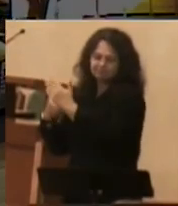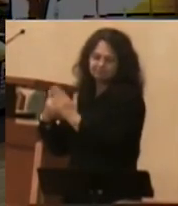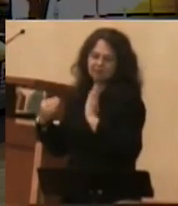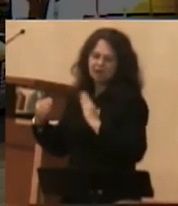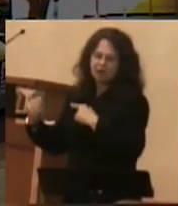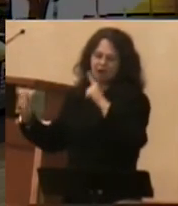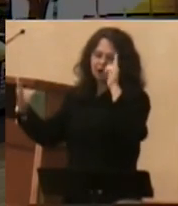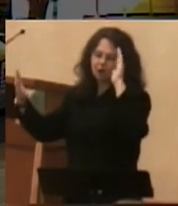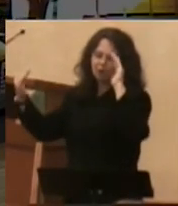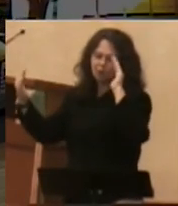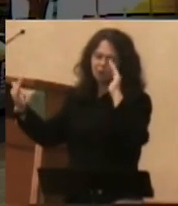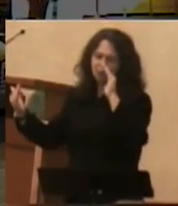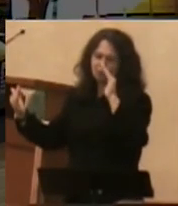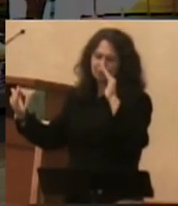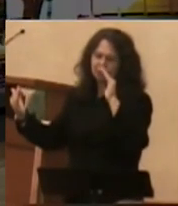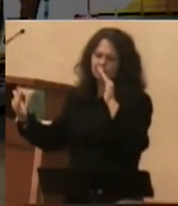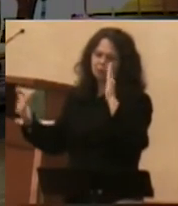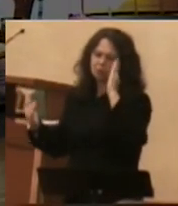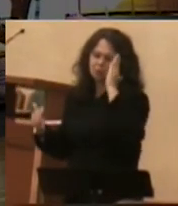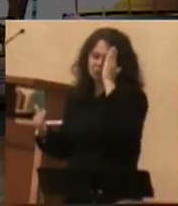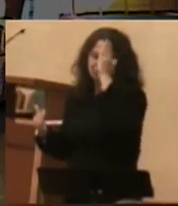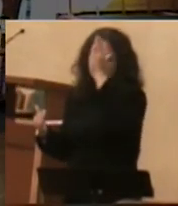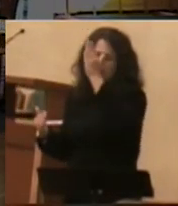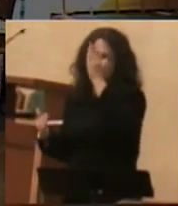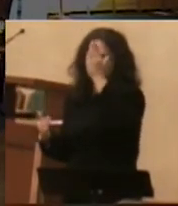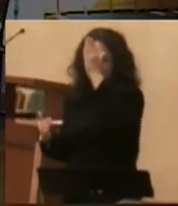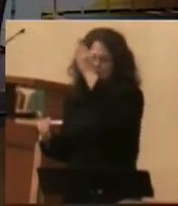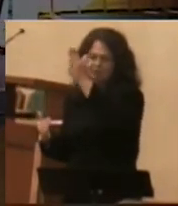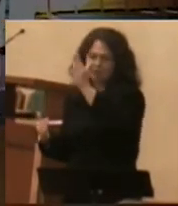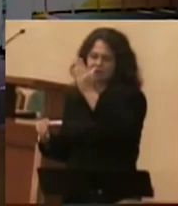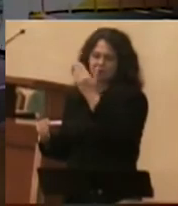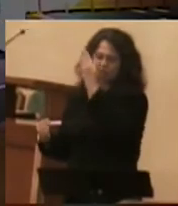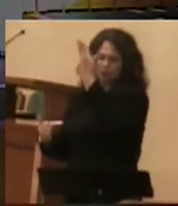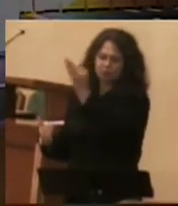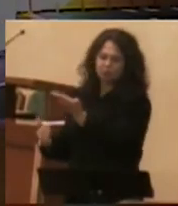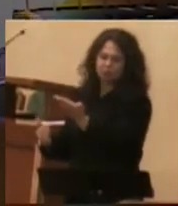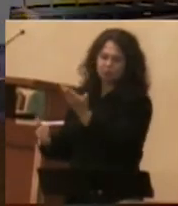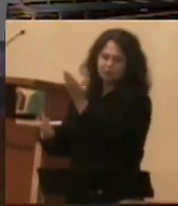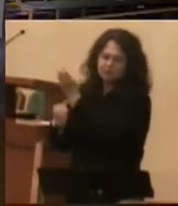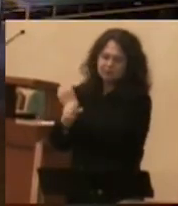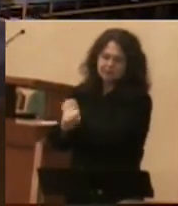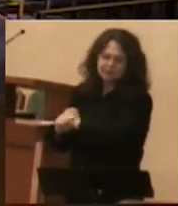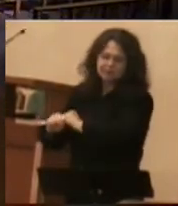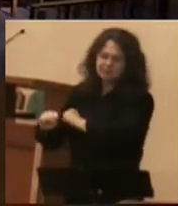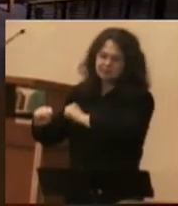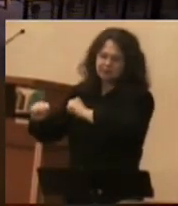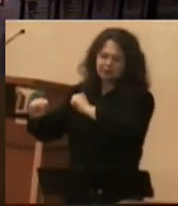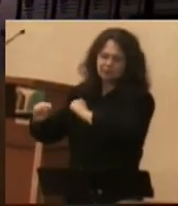Oh,